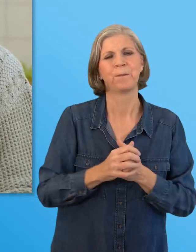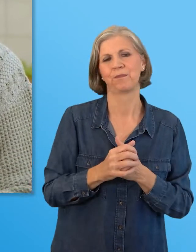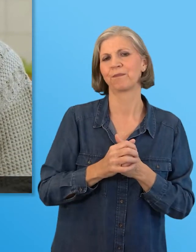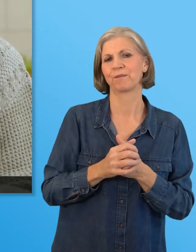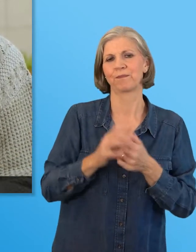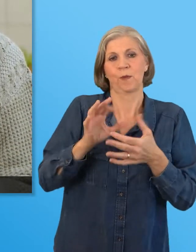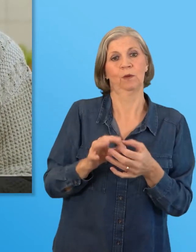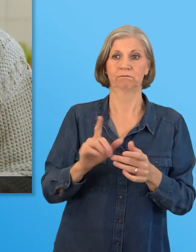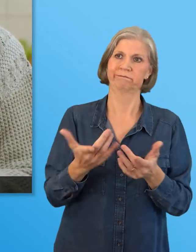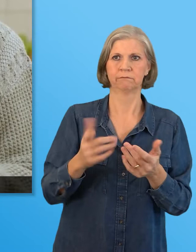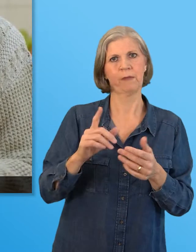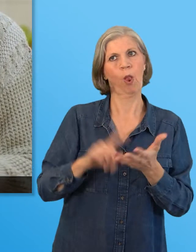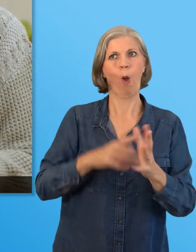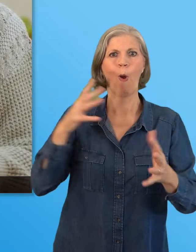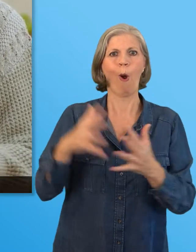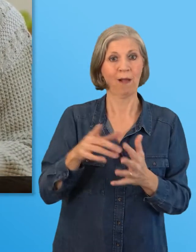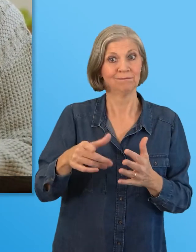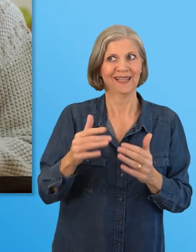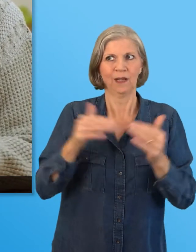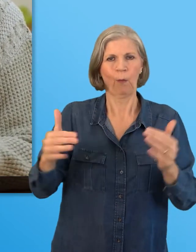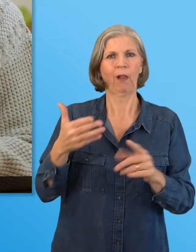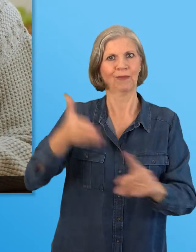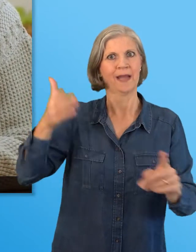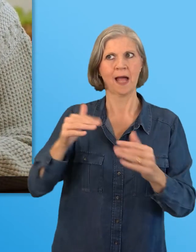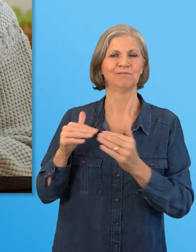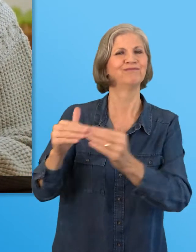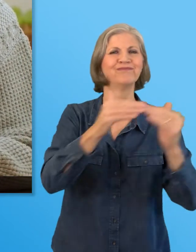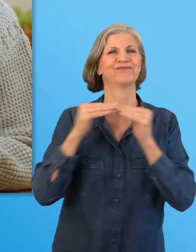and equal recognition before the law.